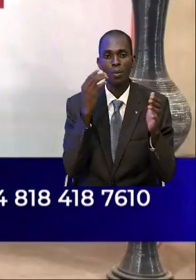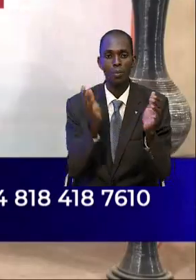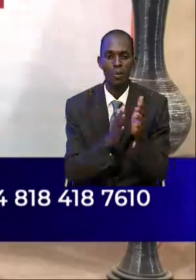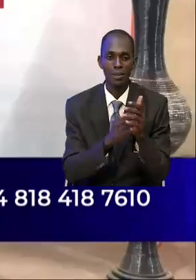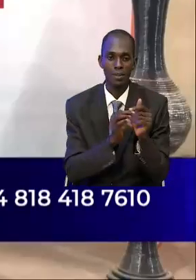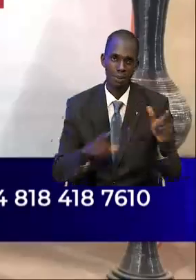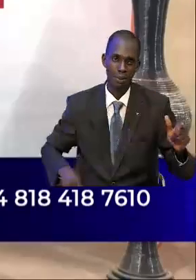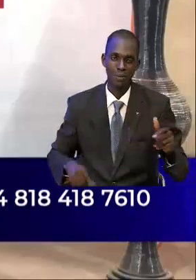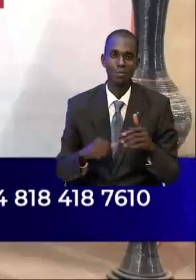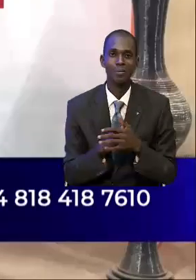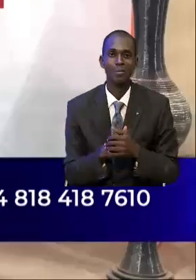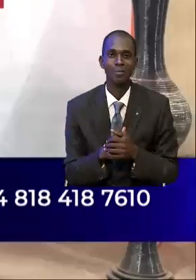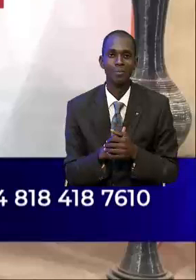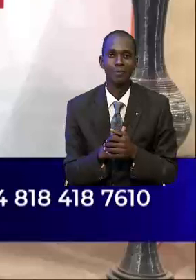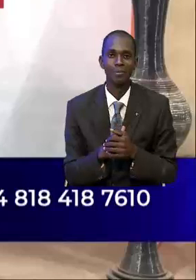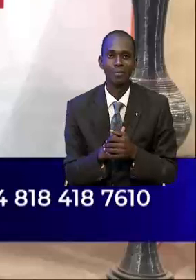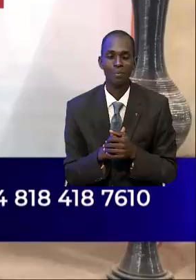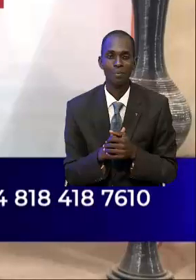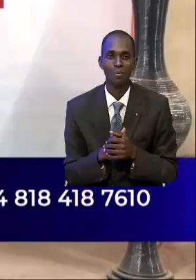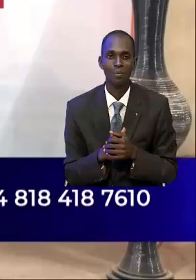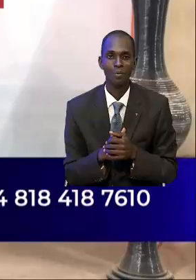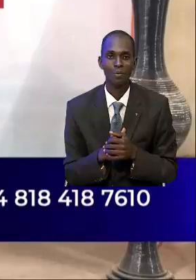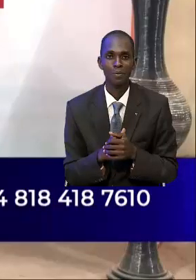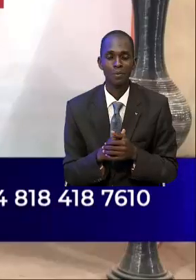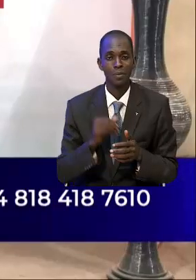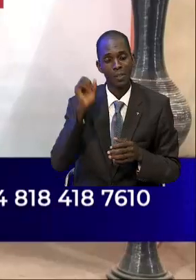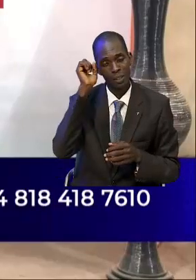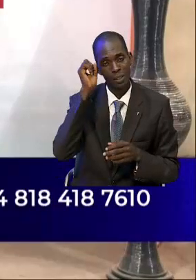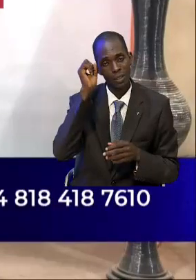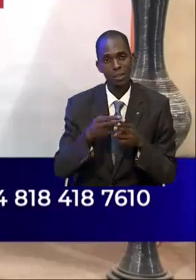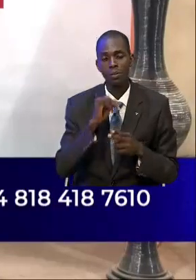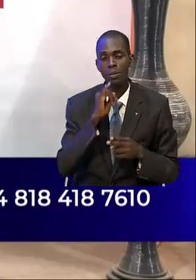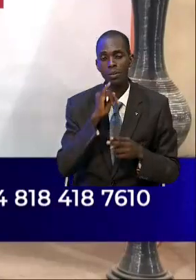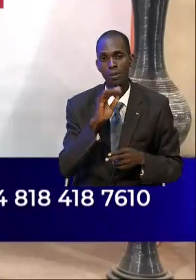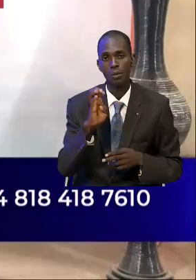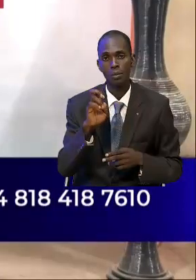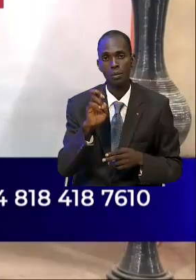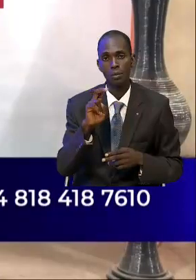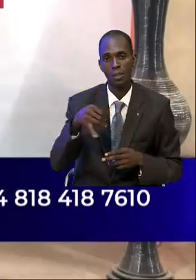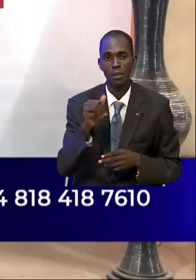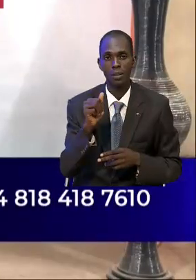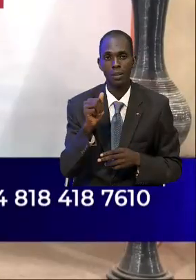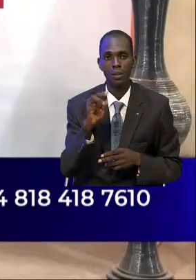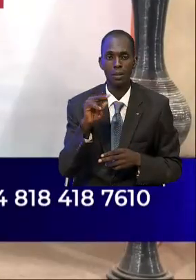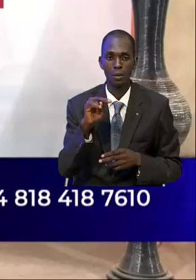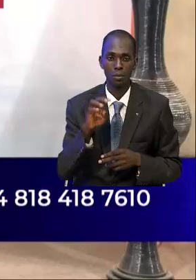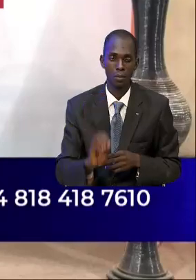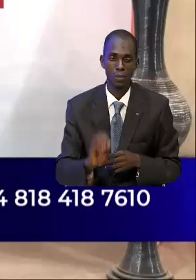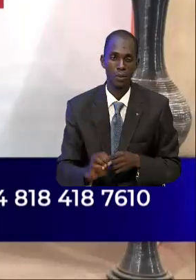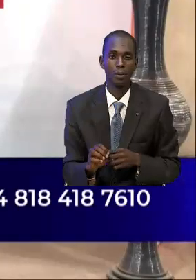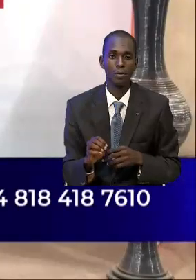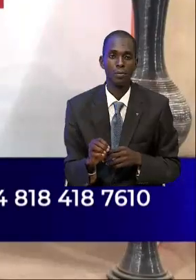Praise the Lord. Say, praise the Lord. My name is